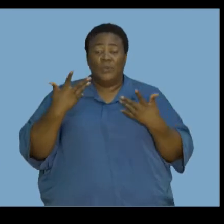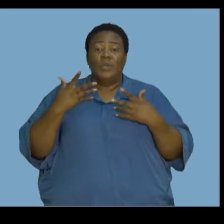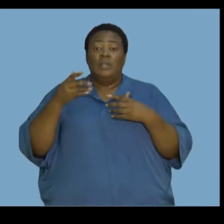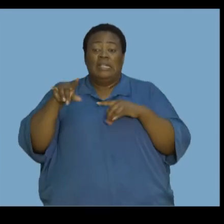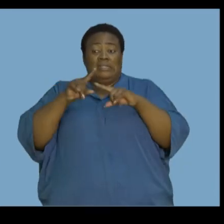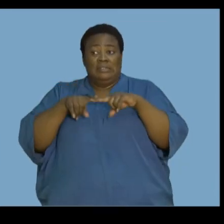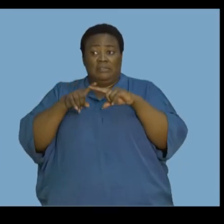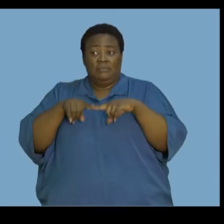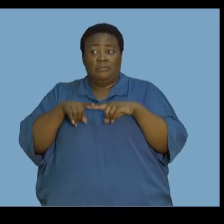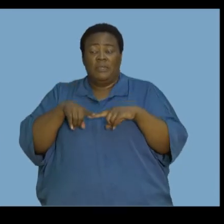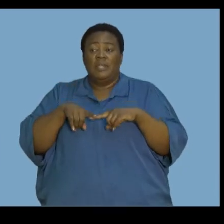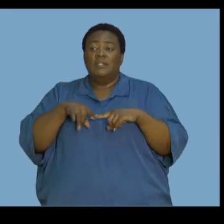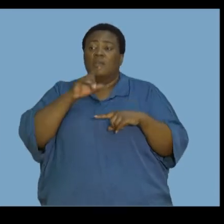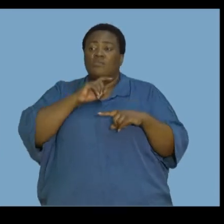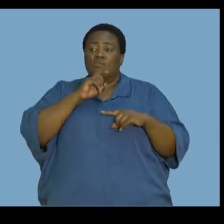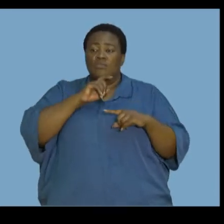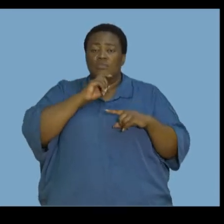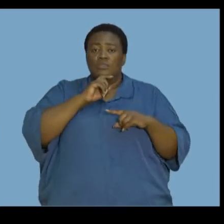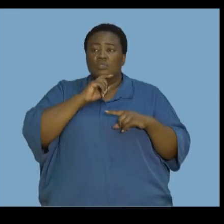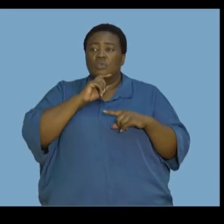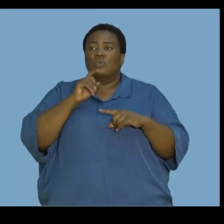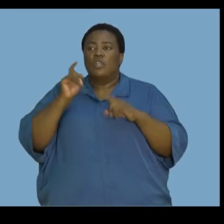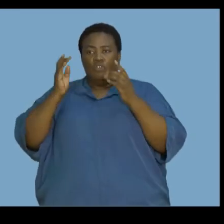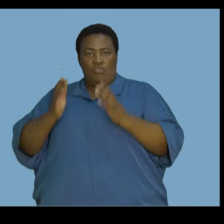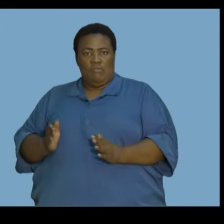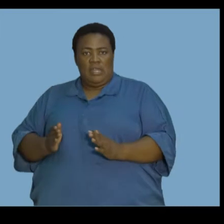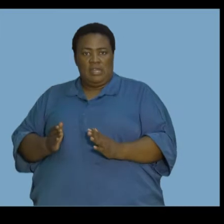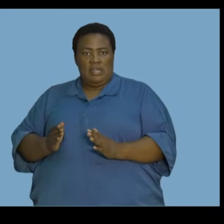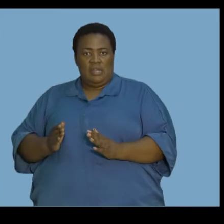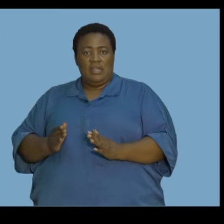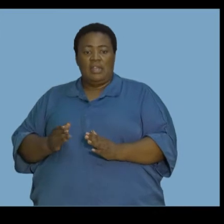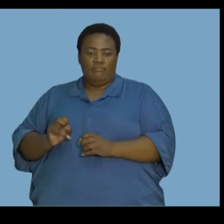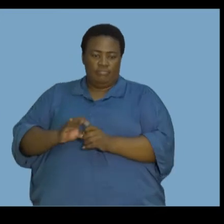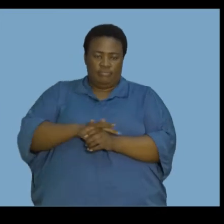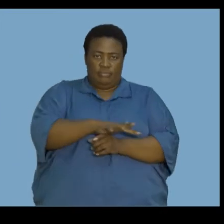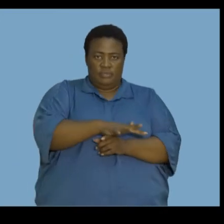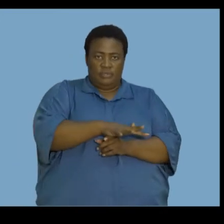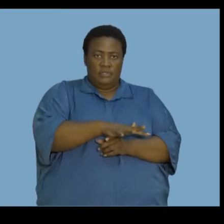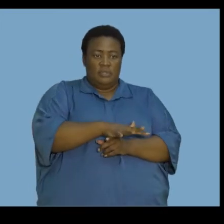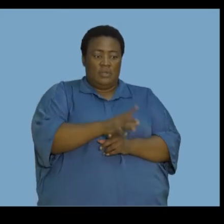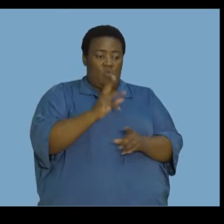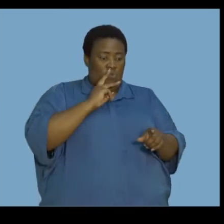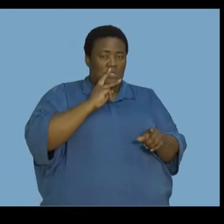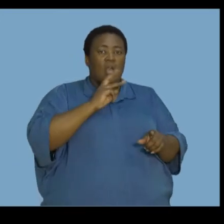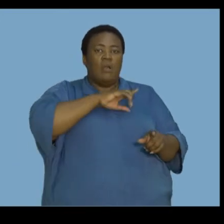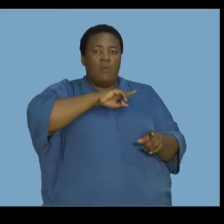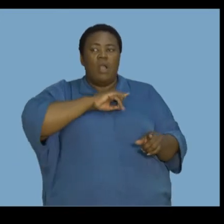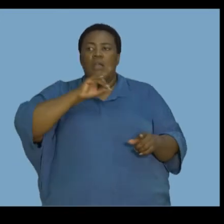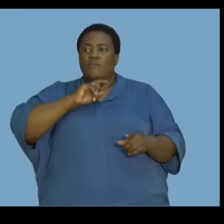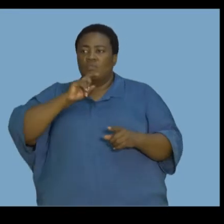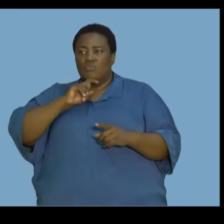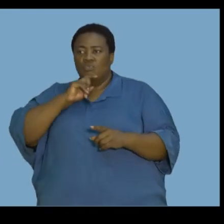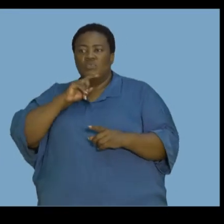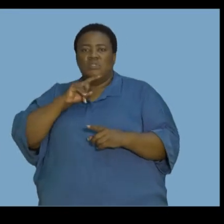to dependence on using nitrates and phosphorus fertilizers. Agricultural practices and the use